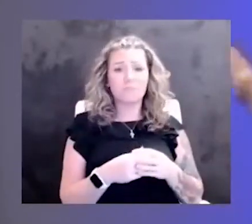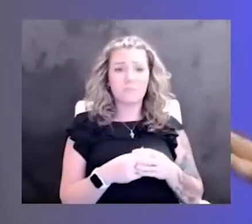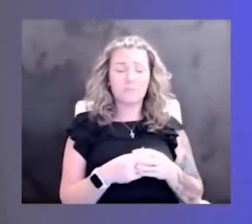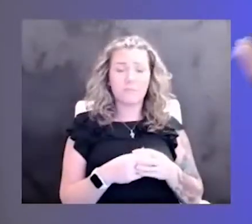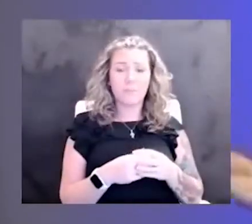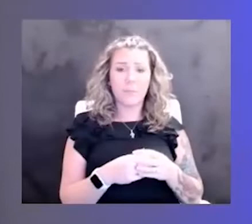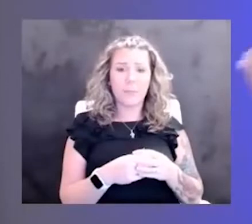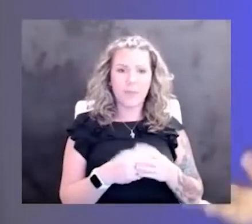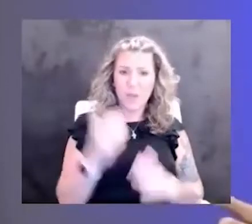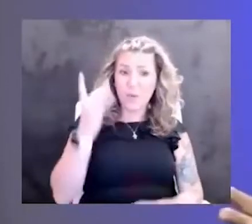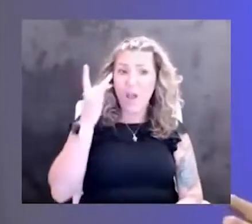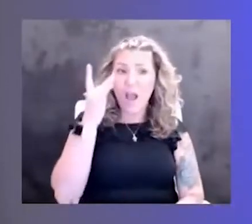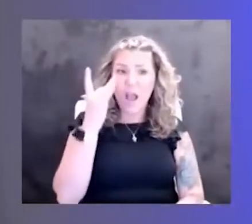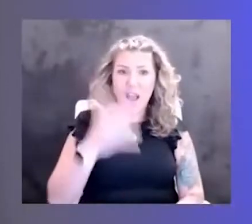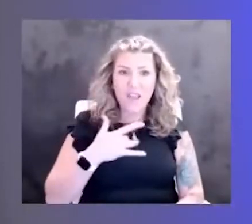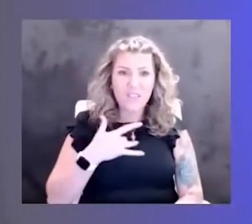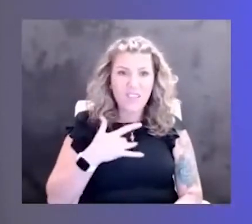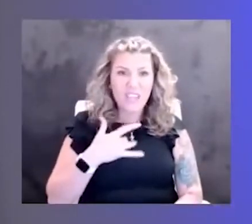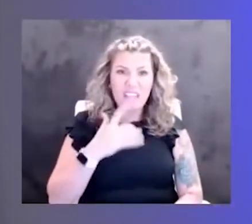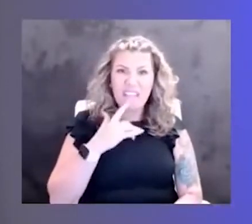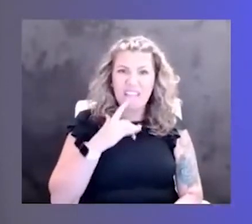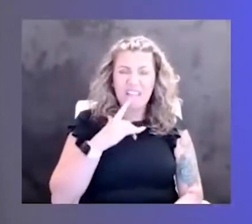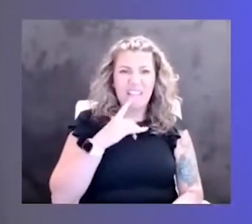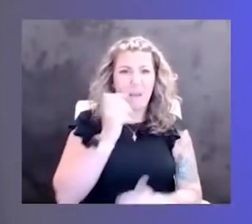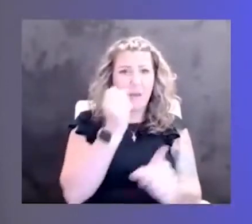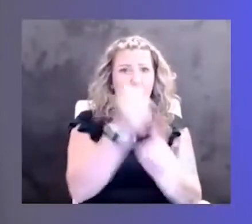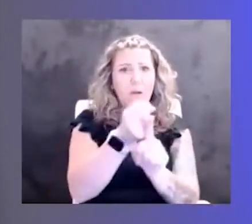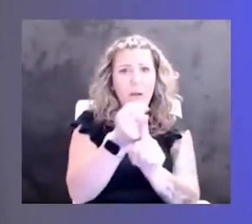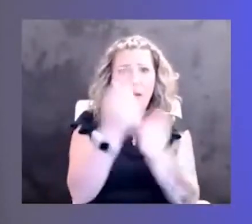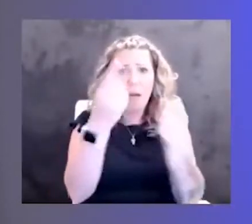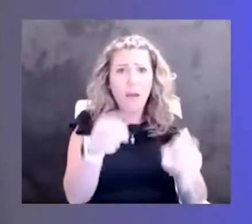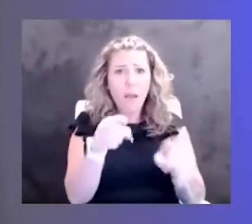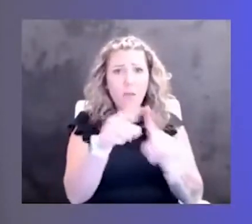we're feeling the types of impacts that we're feeling from the